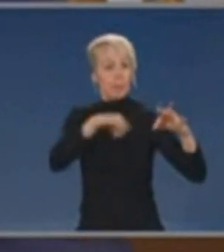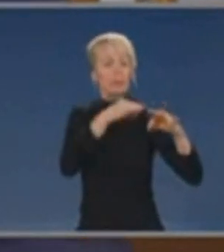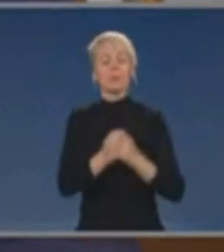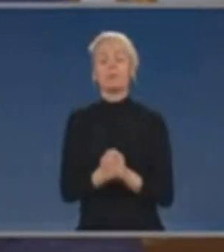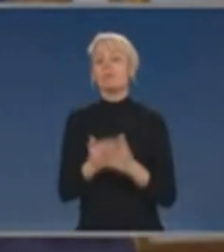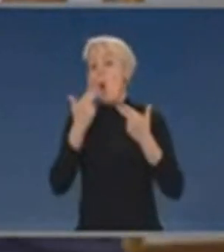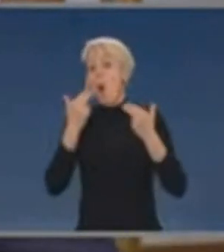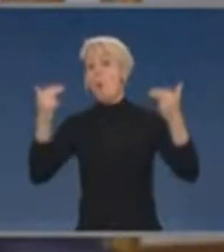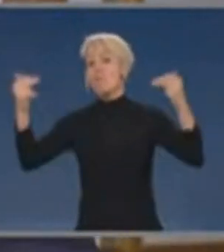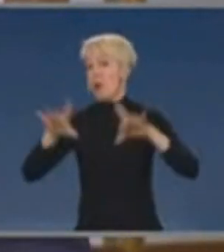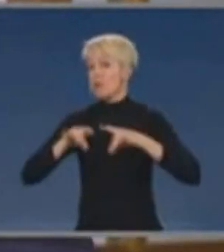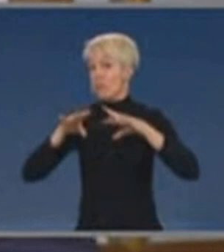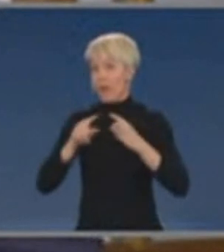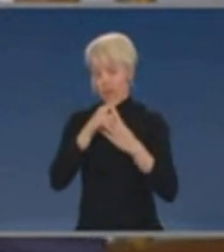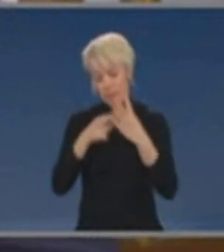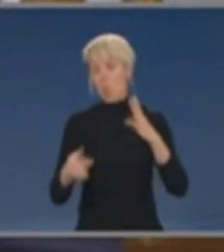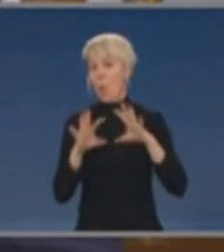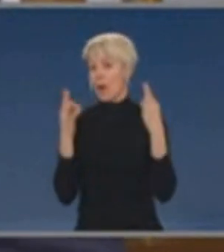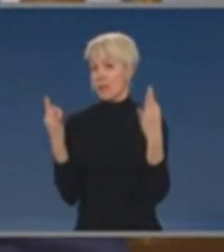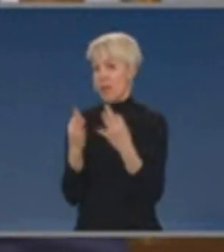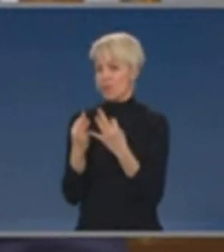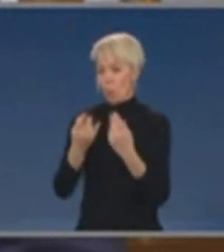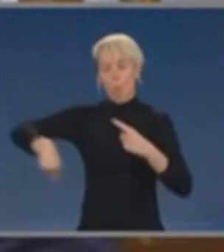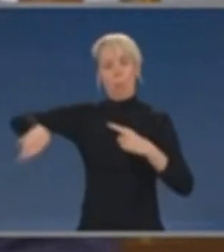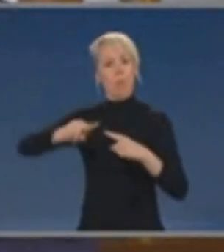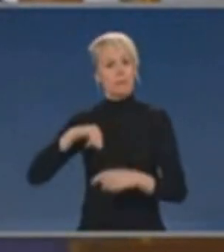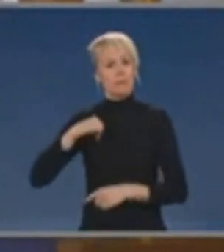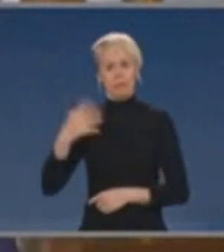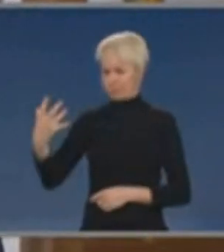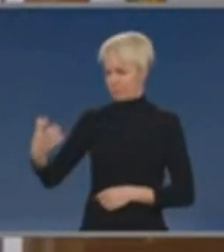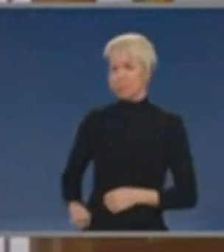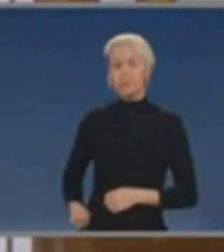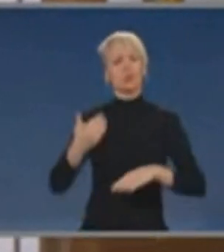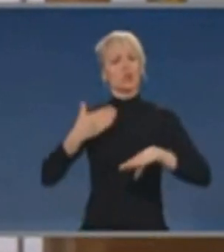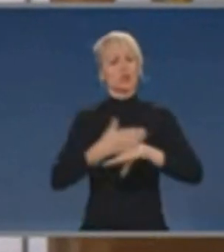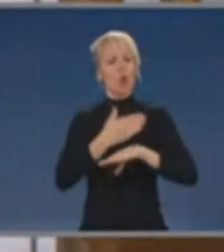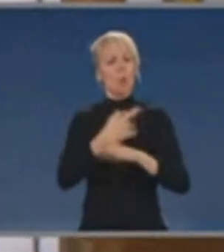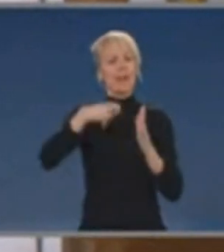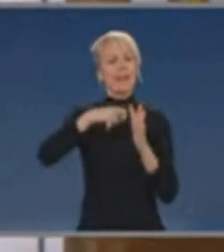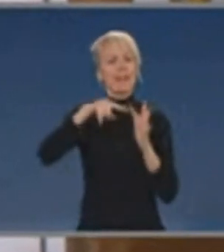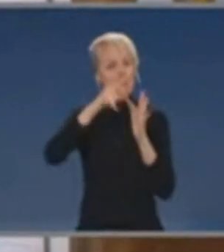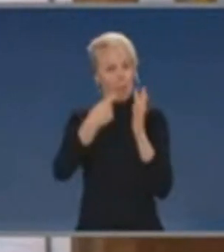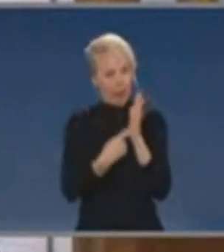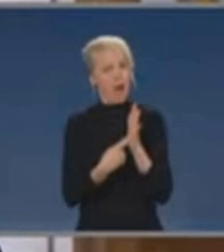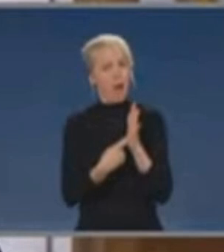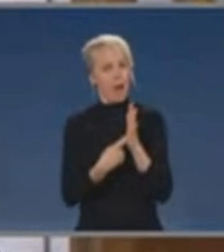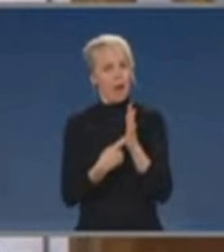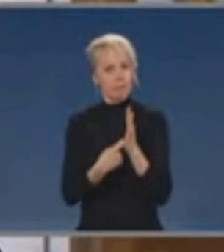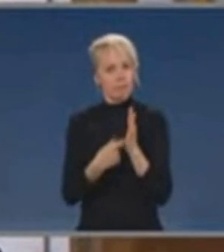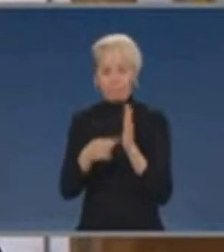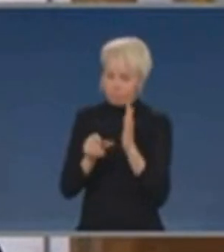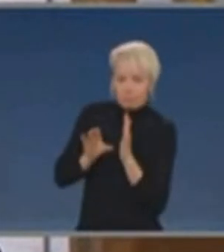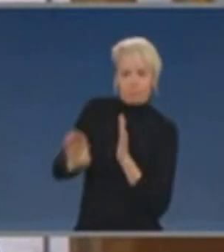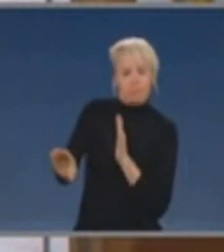Australia, as I am informed, are all benefiting from the JobKeeper program. And as the Prime Minister said, the